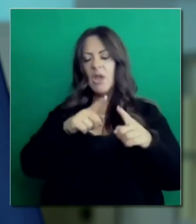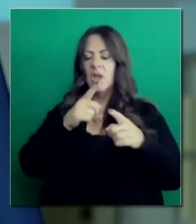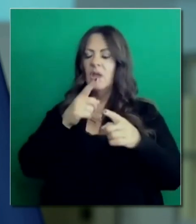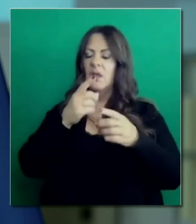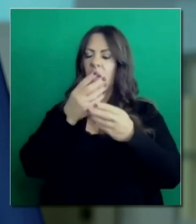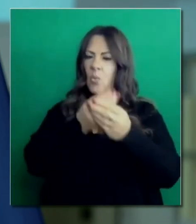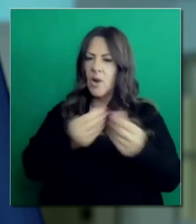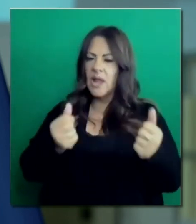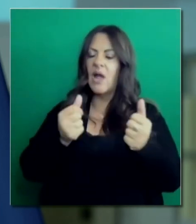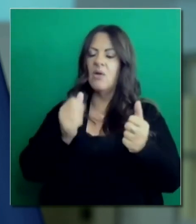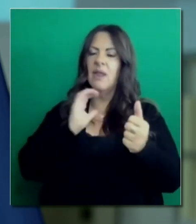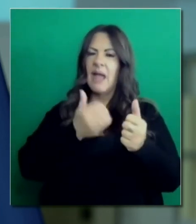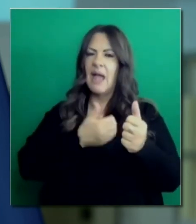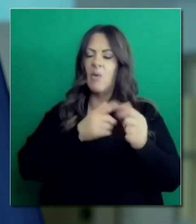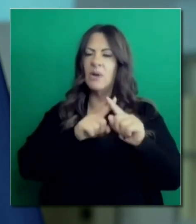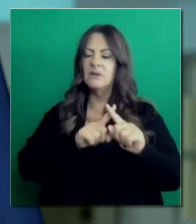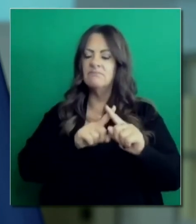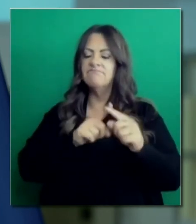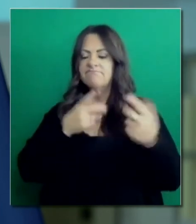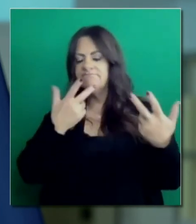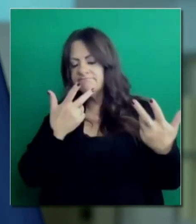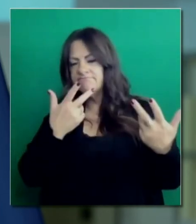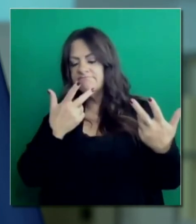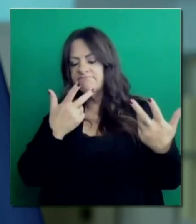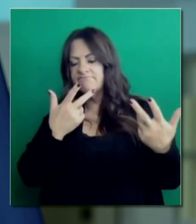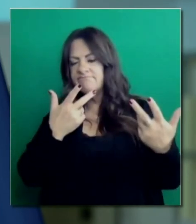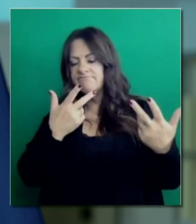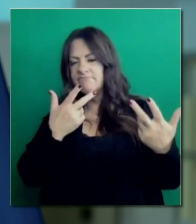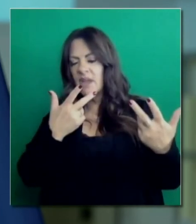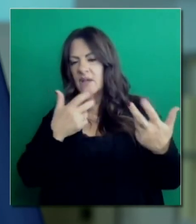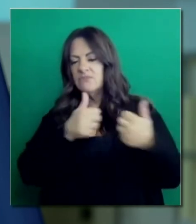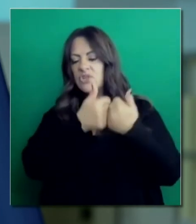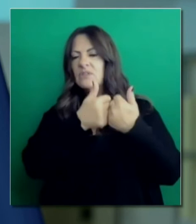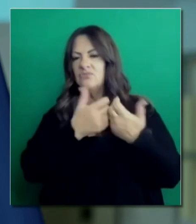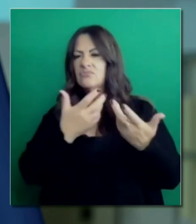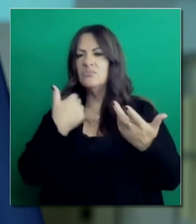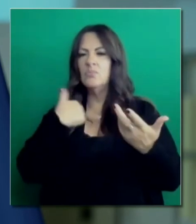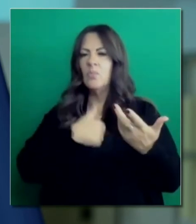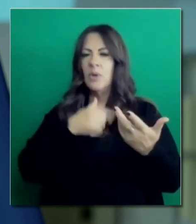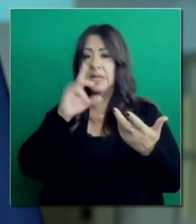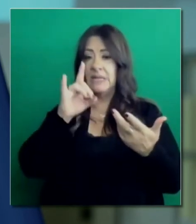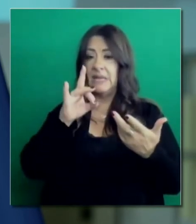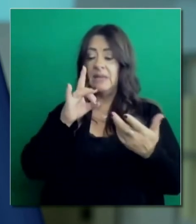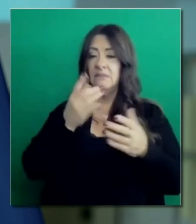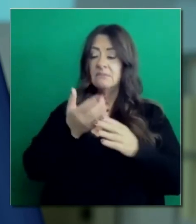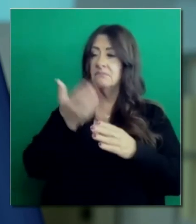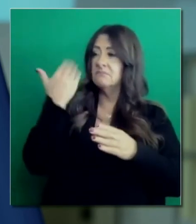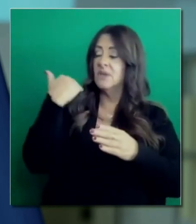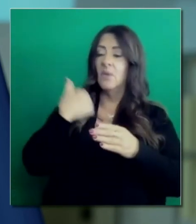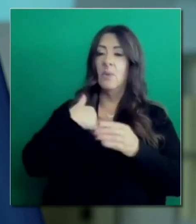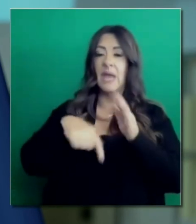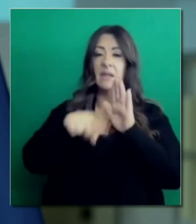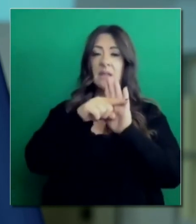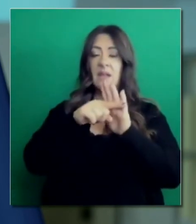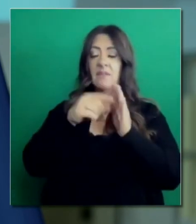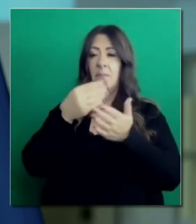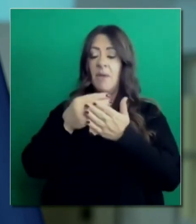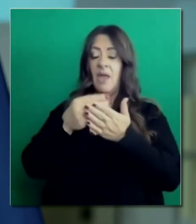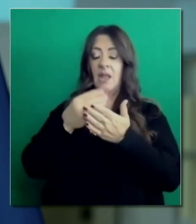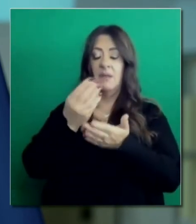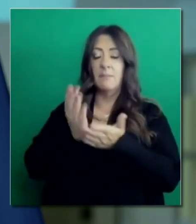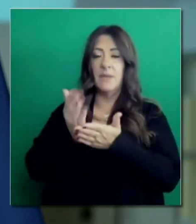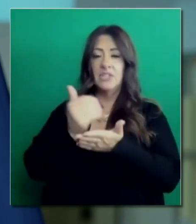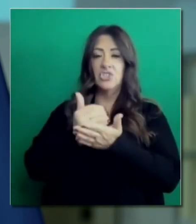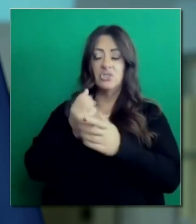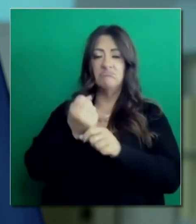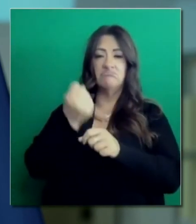time to acknowledge, last year we had a shortfall in this state in our public employee unions across the spectrum. We worked